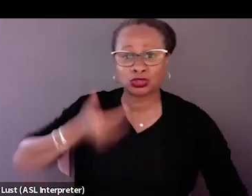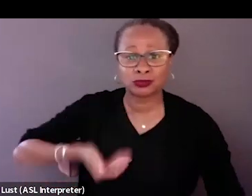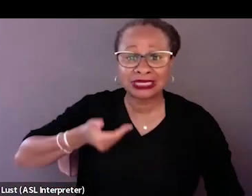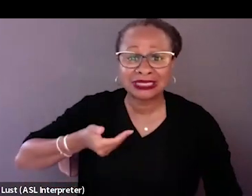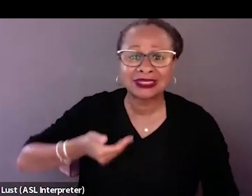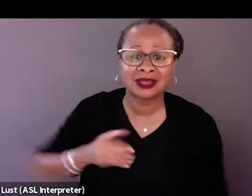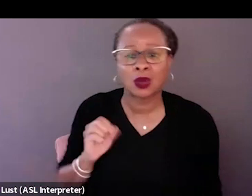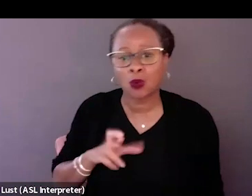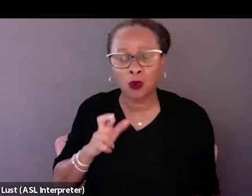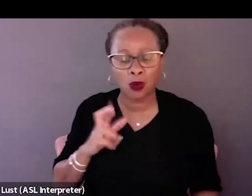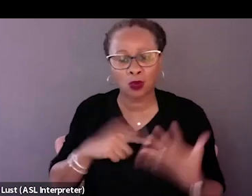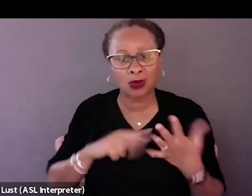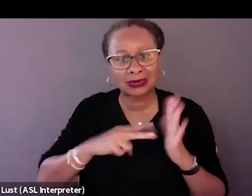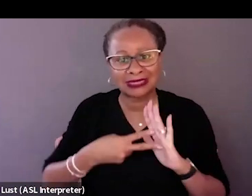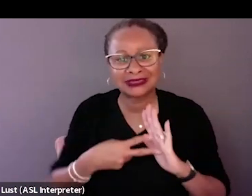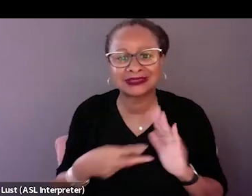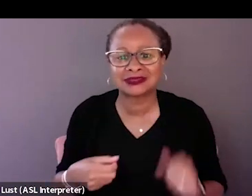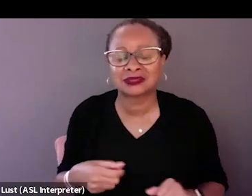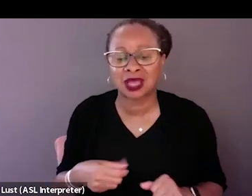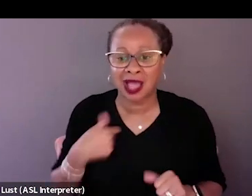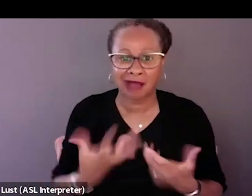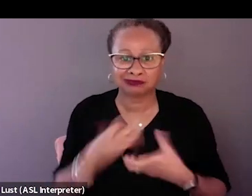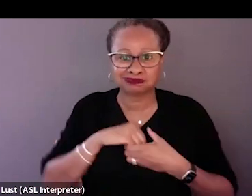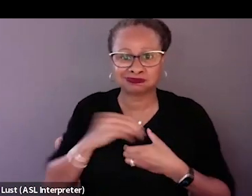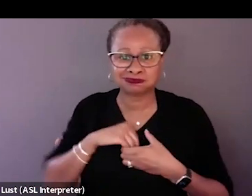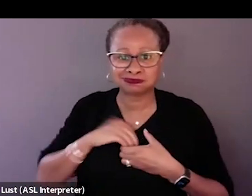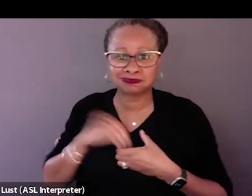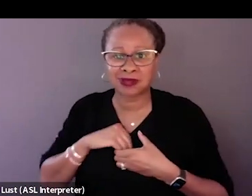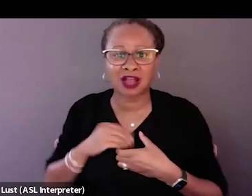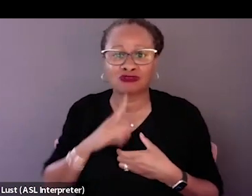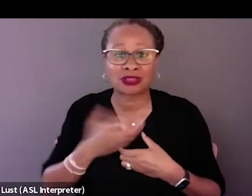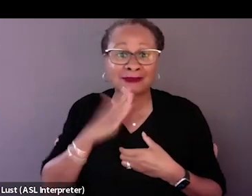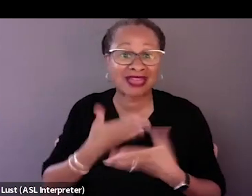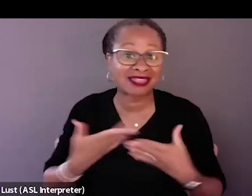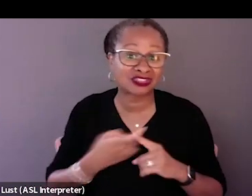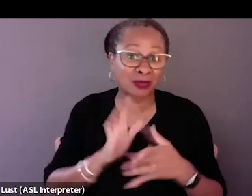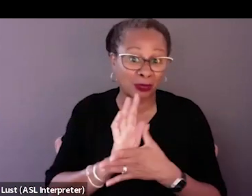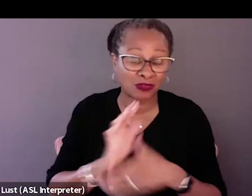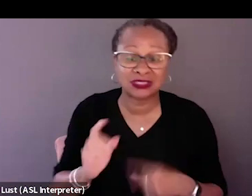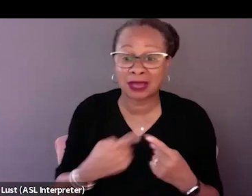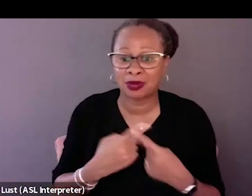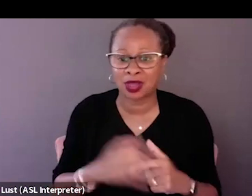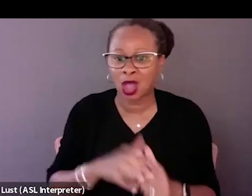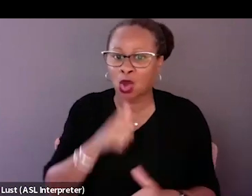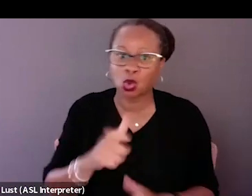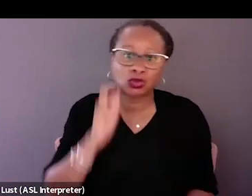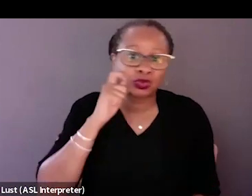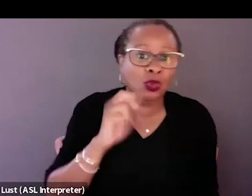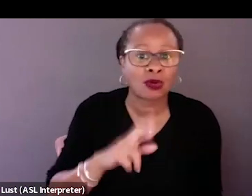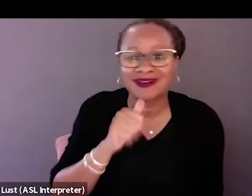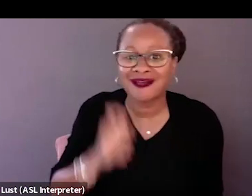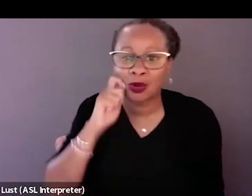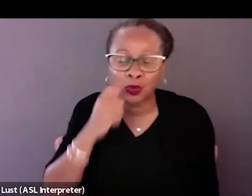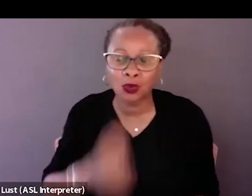or what it means to. I mean, I internalized a lot of really bad stuff from those movies about, who's cool or not cool, or